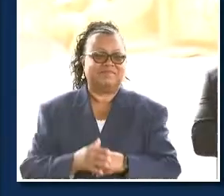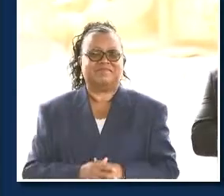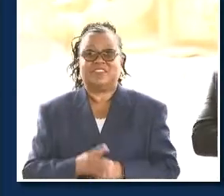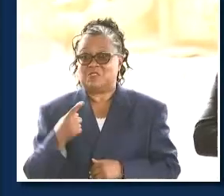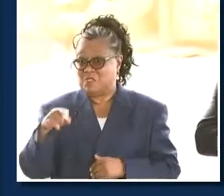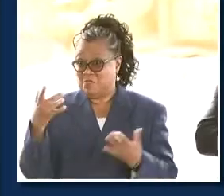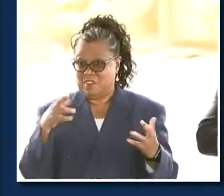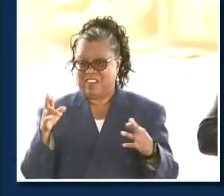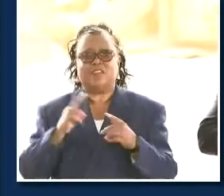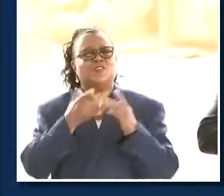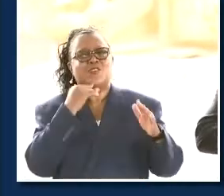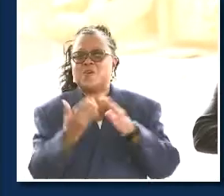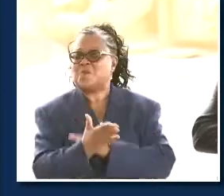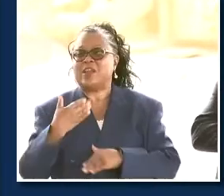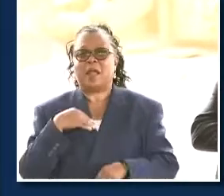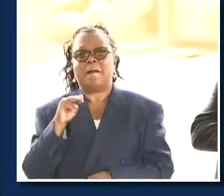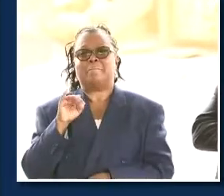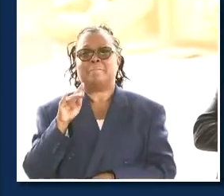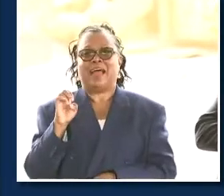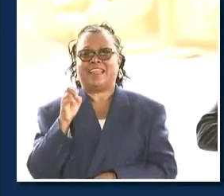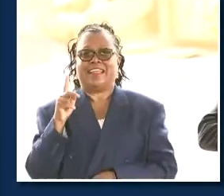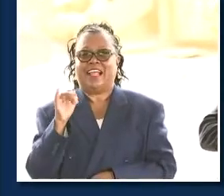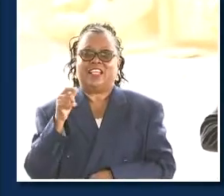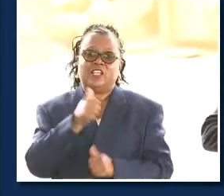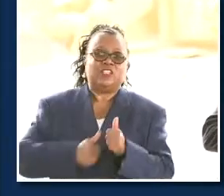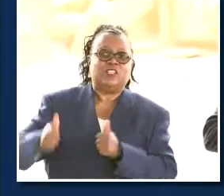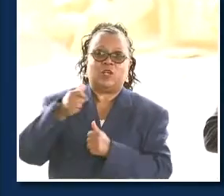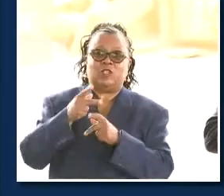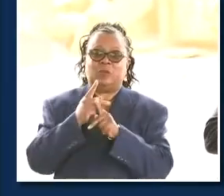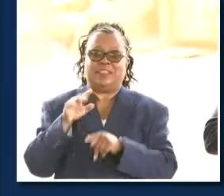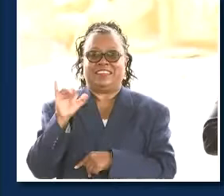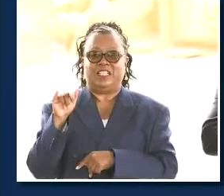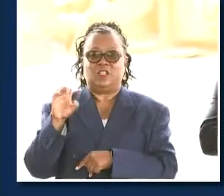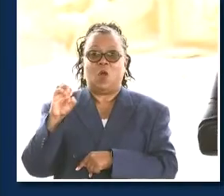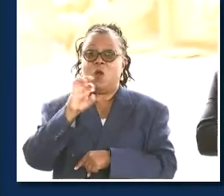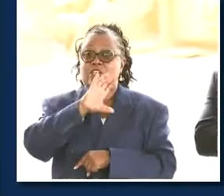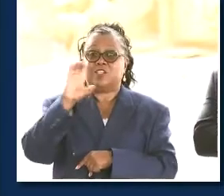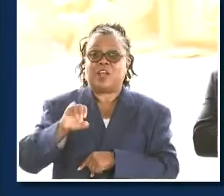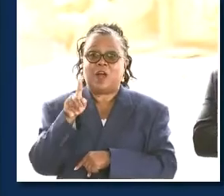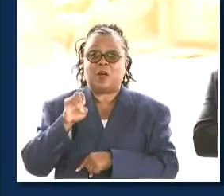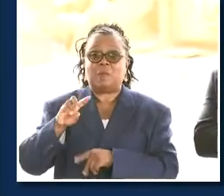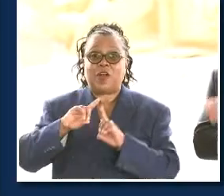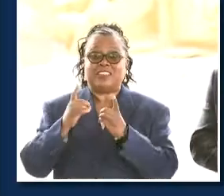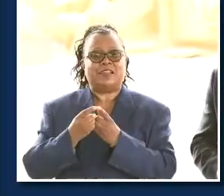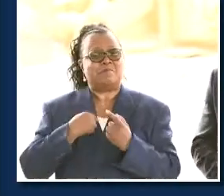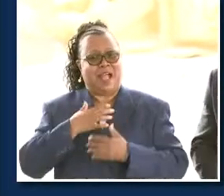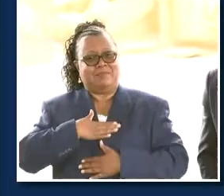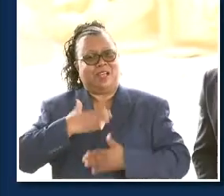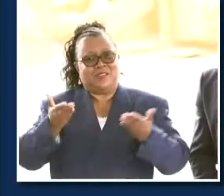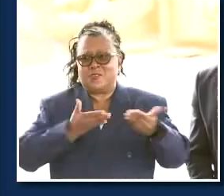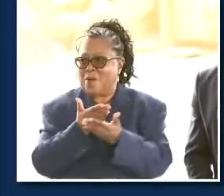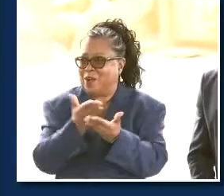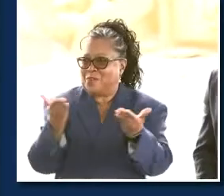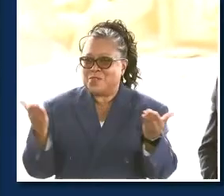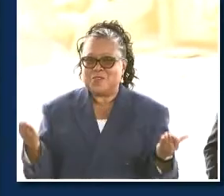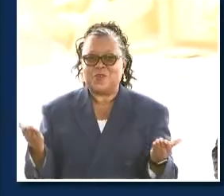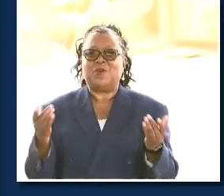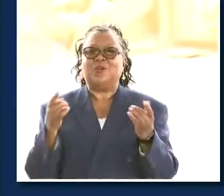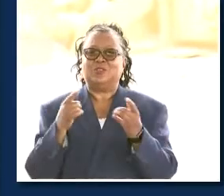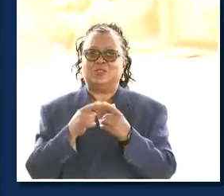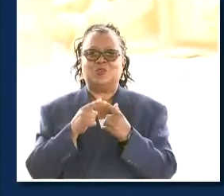You guys are all ready. Hey, so good morning. I'm Mike Kelly. I'm the General Superintendent and CEO of the Chicago Park District, and it is my pleasure to welcome you all to